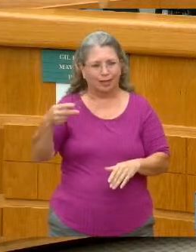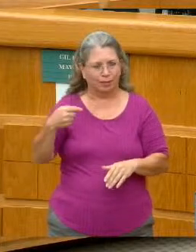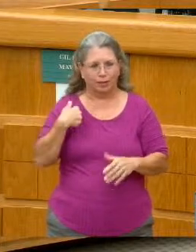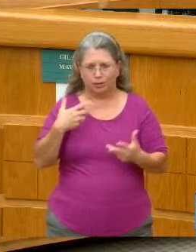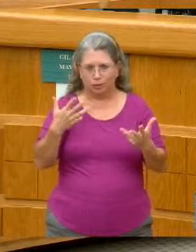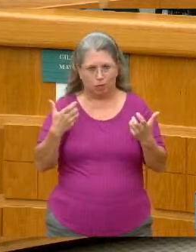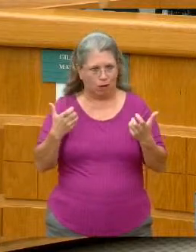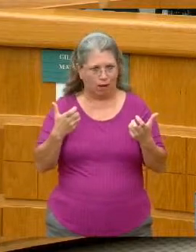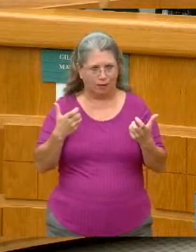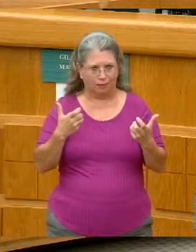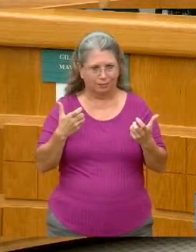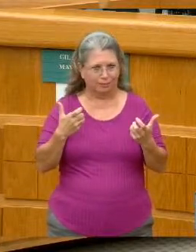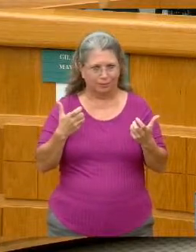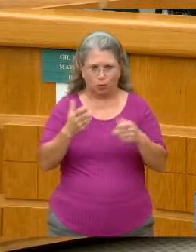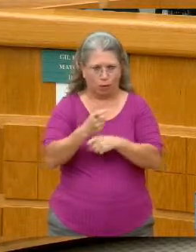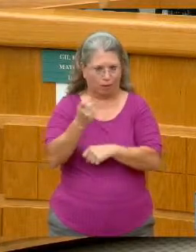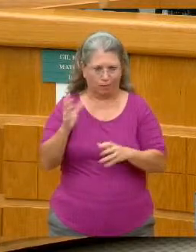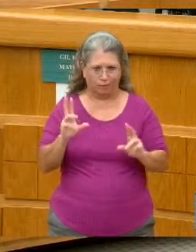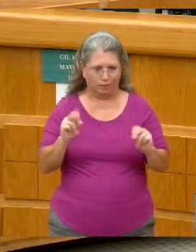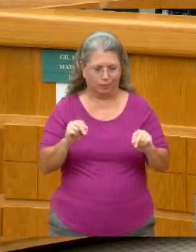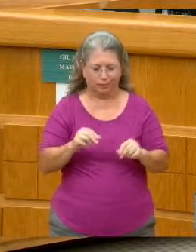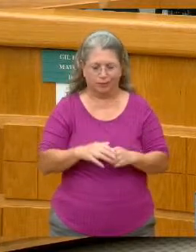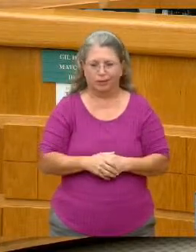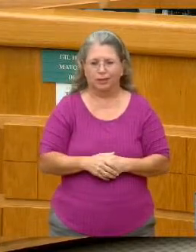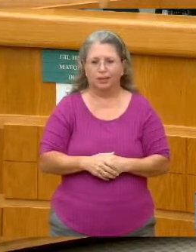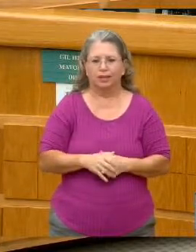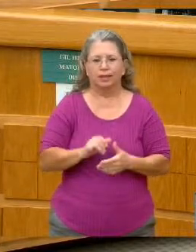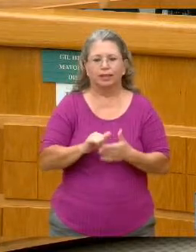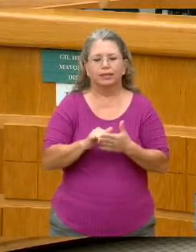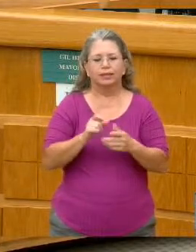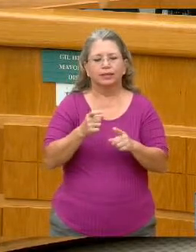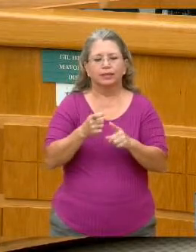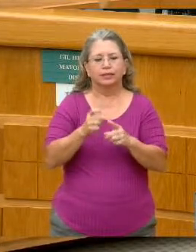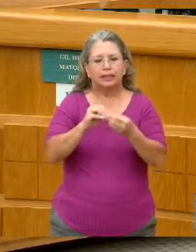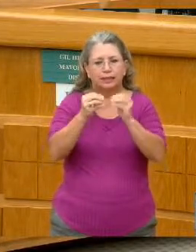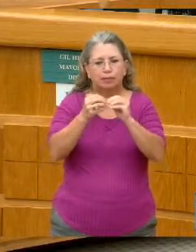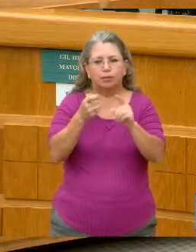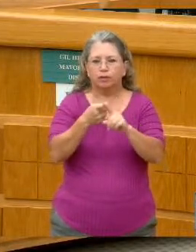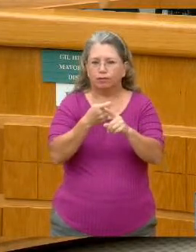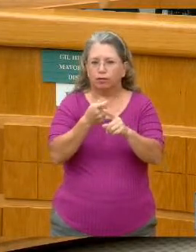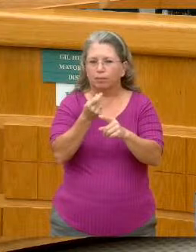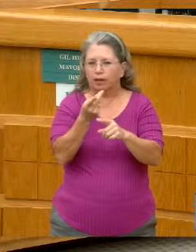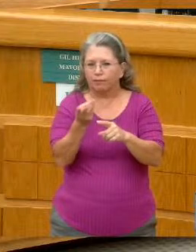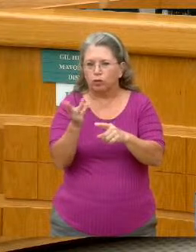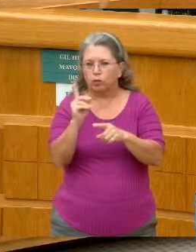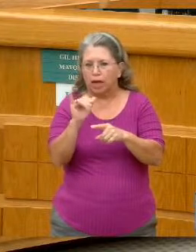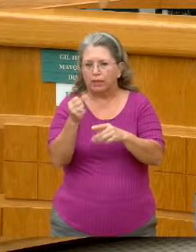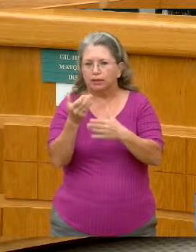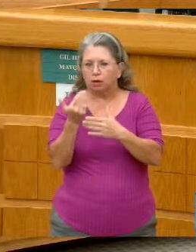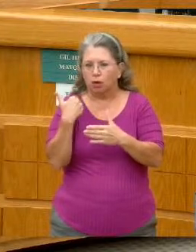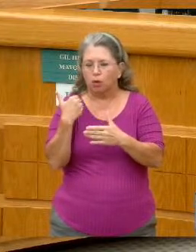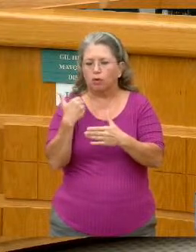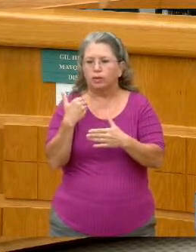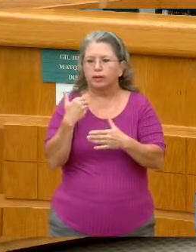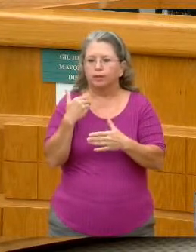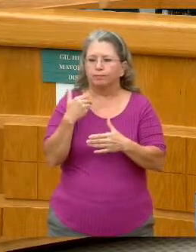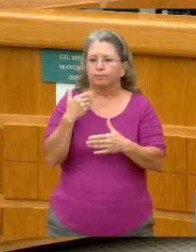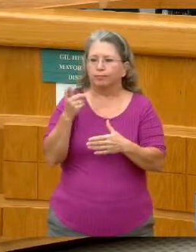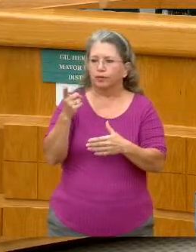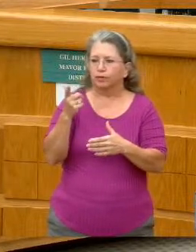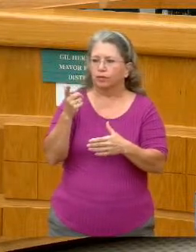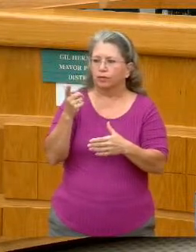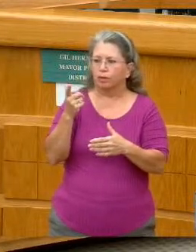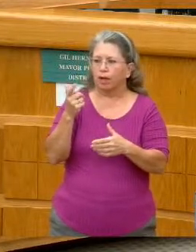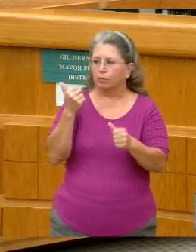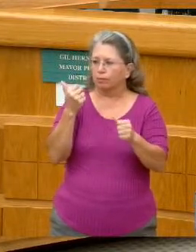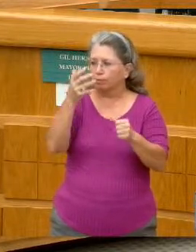Now remember, this is from a few days ago, and if you can remember the figure that Manager Zanoni put up, and I know that I